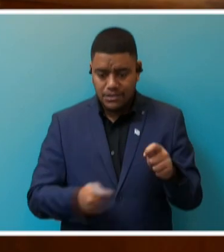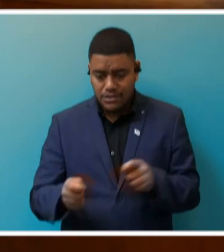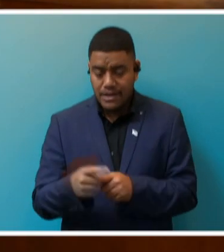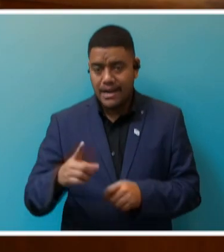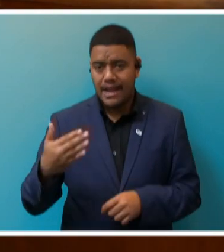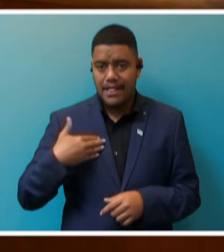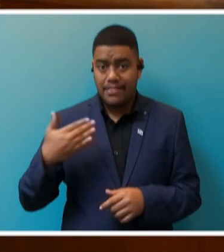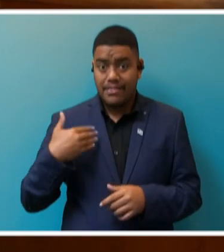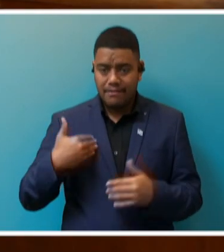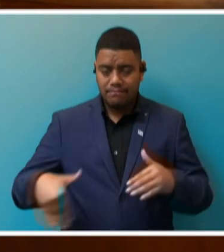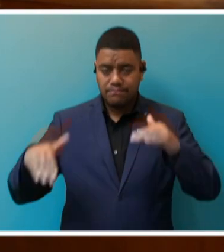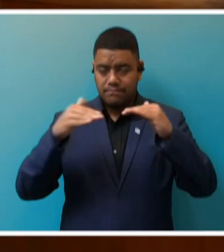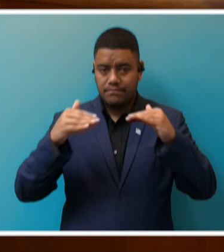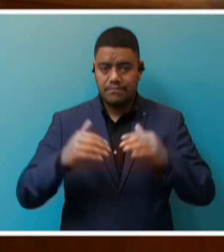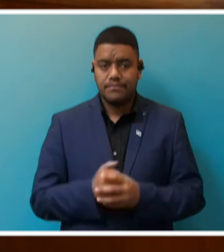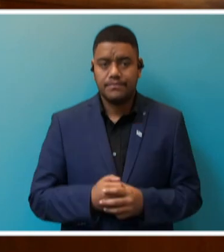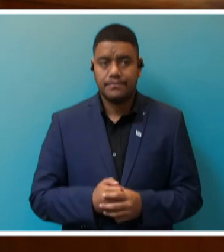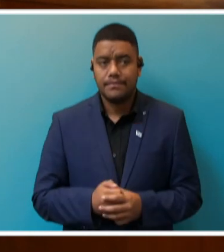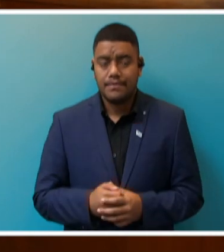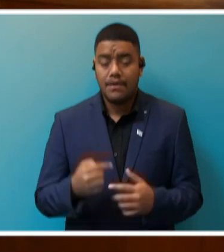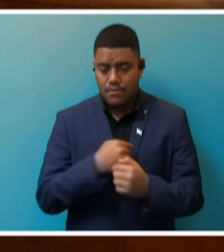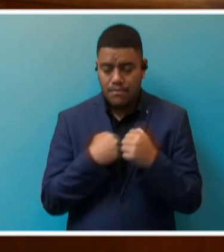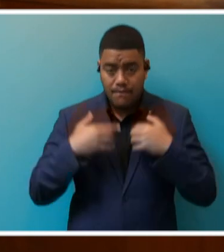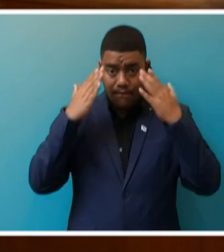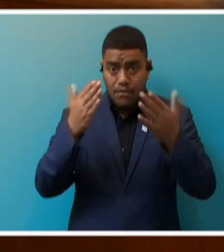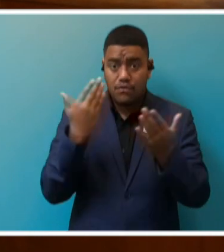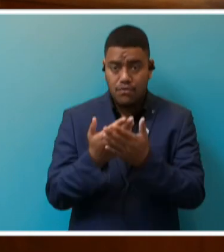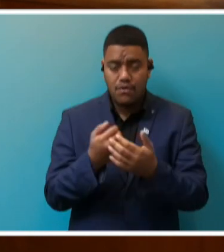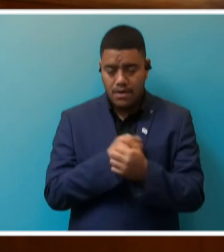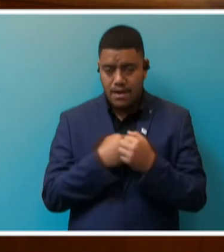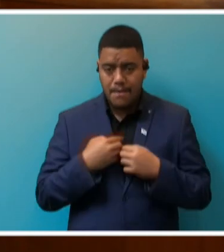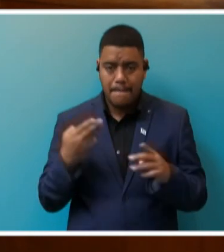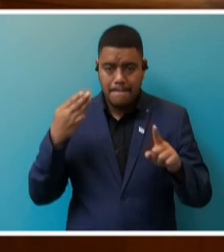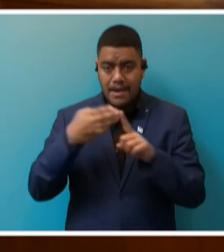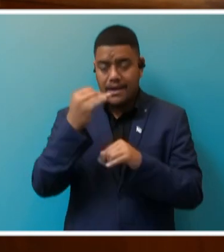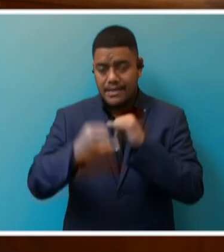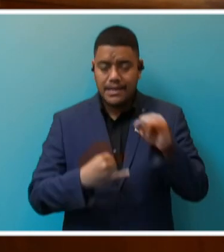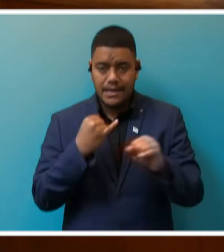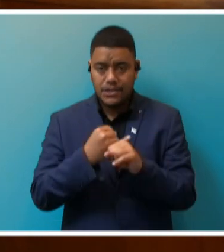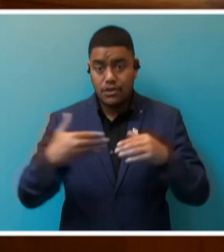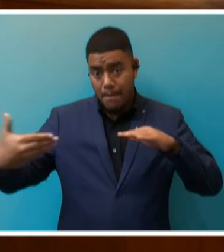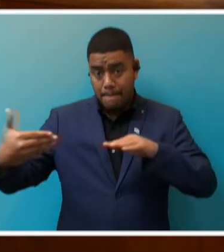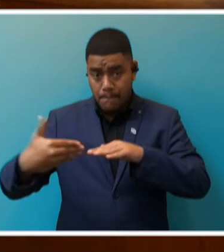standards. While the primary focus will be on our main international port,